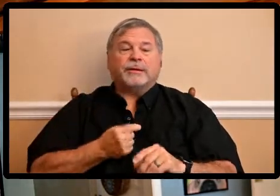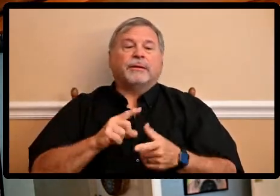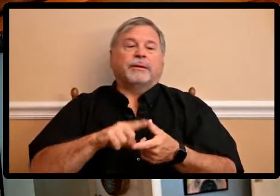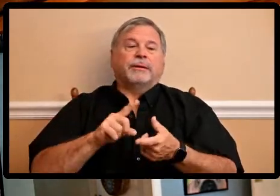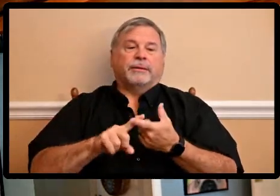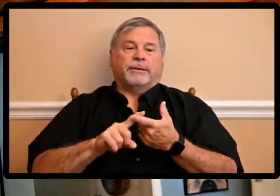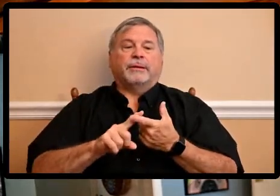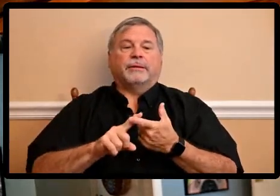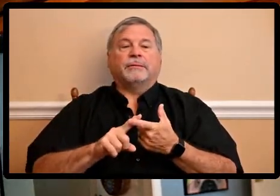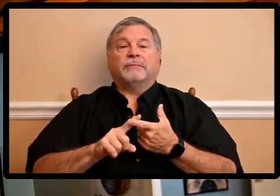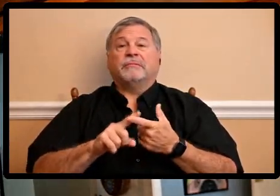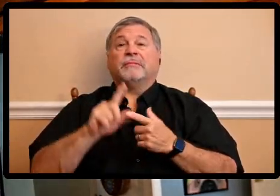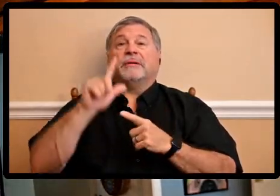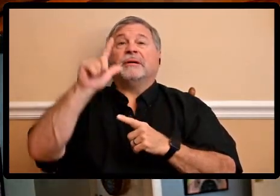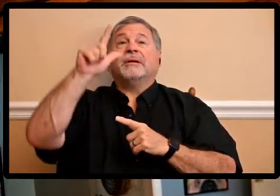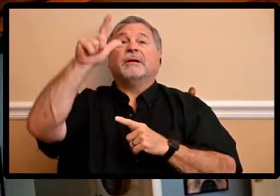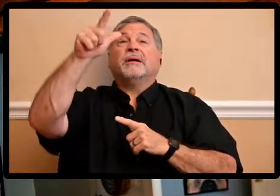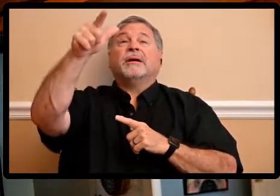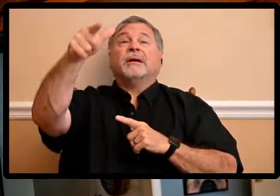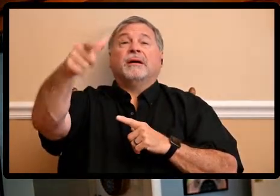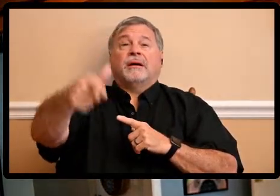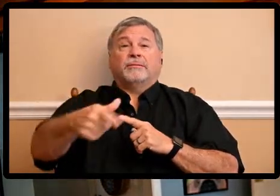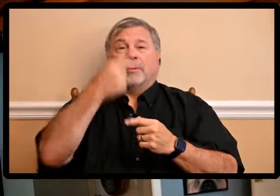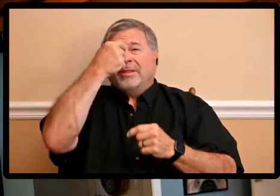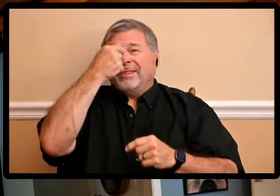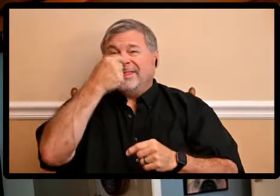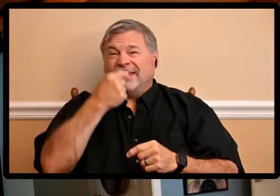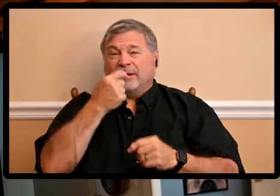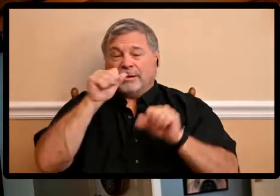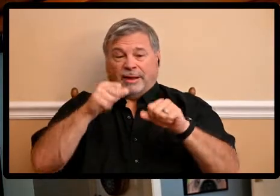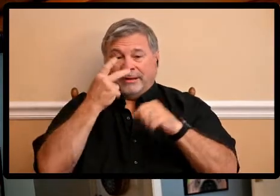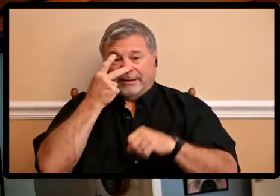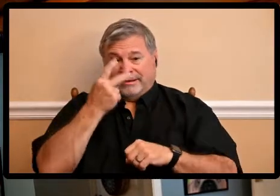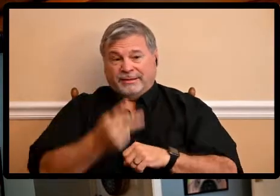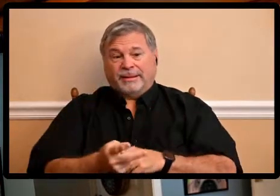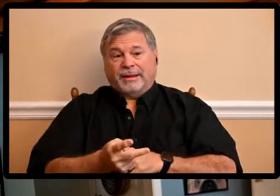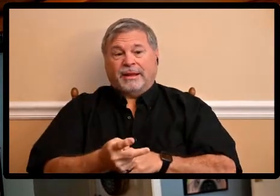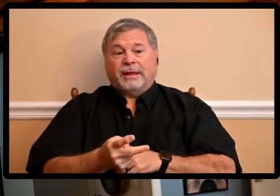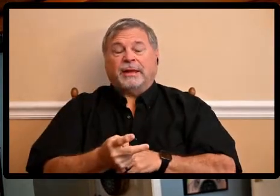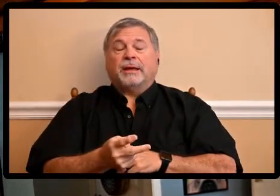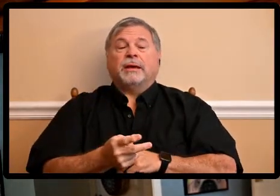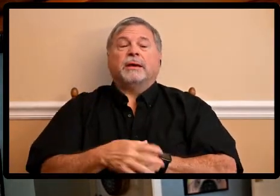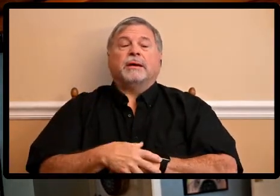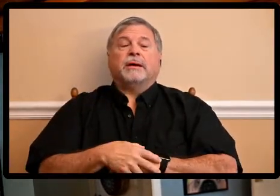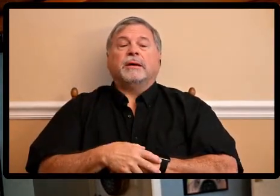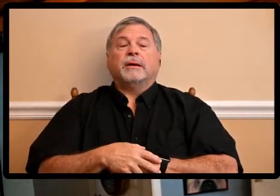point, you'll have it so thin you could actually see the